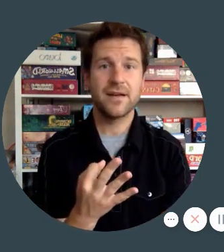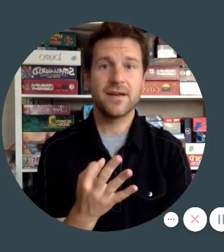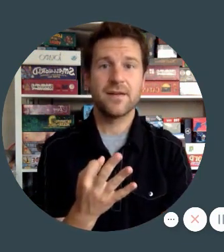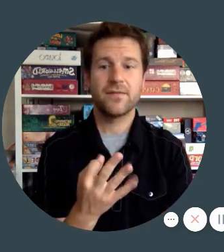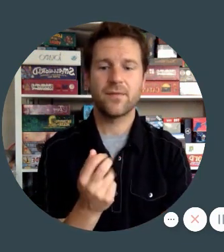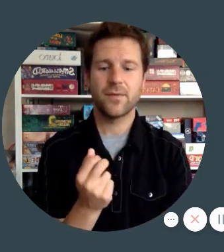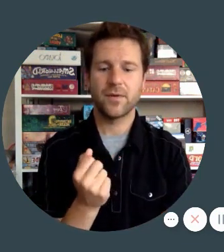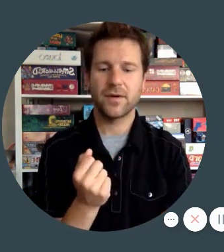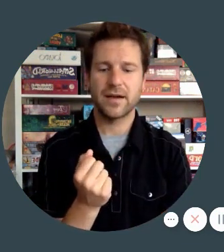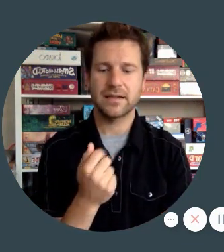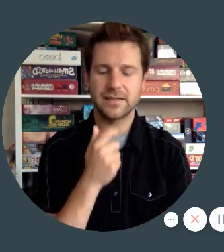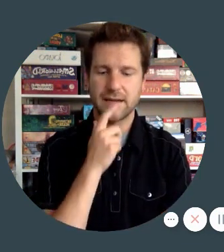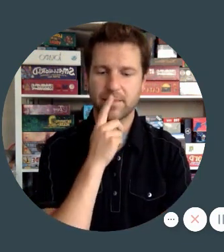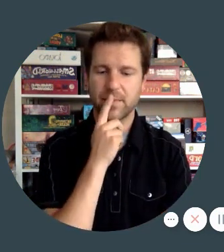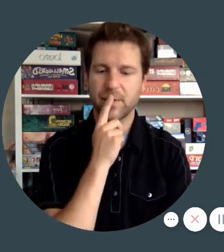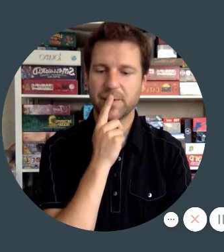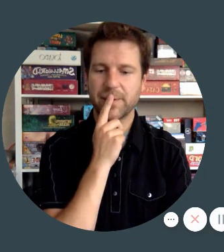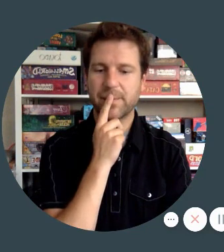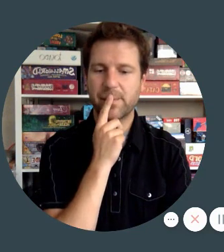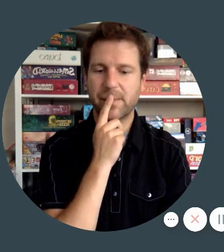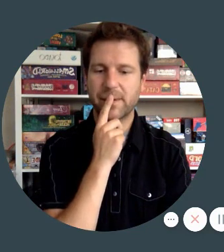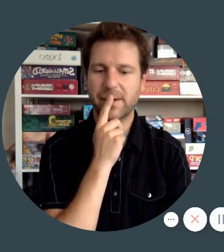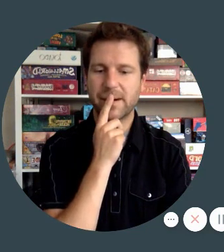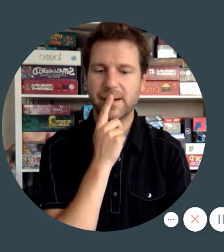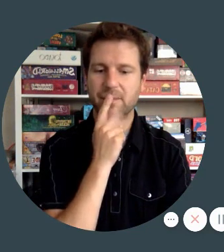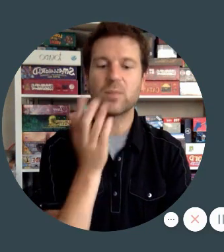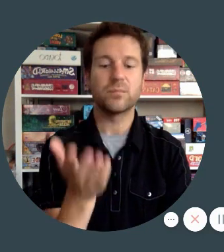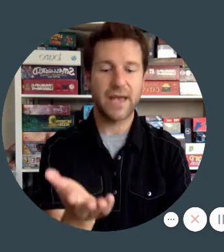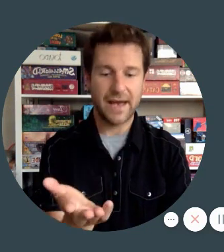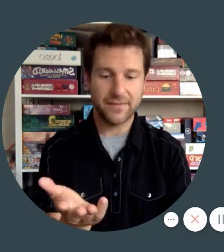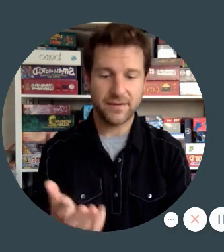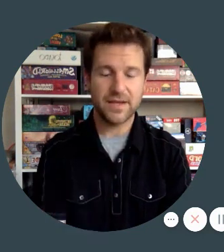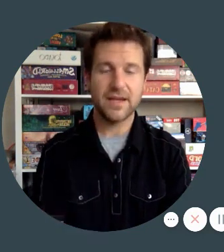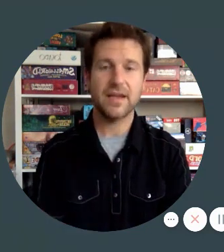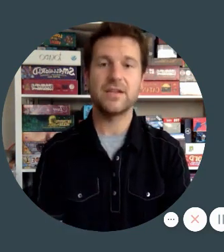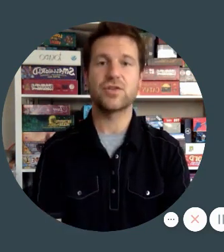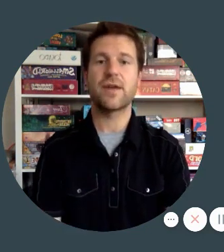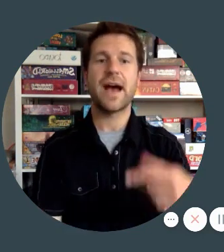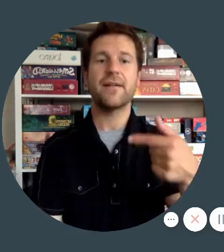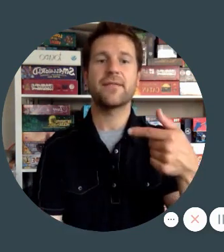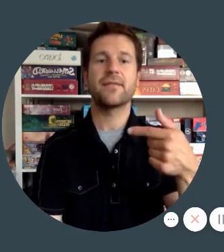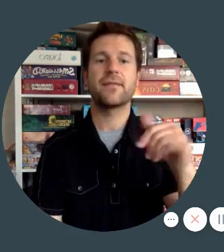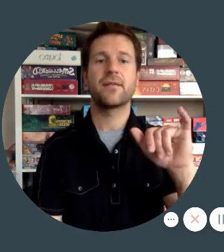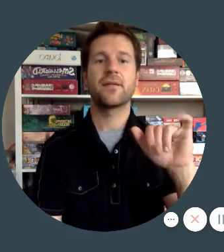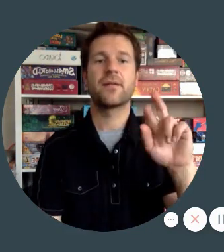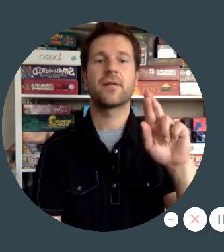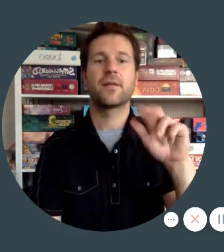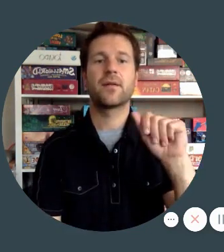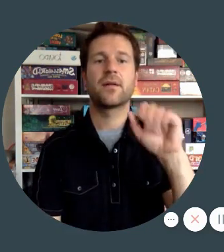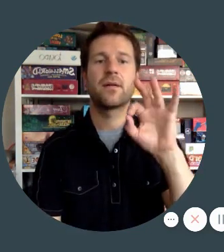these. For example, F could be in giraffe.